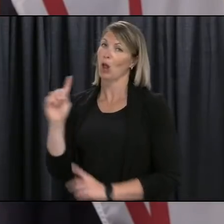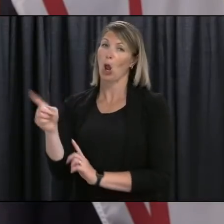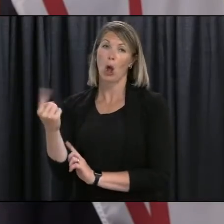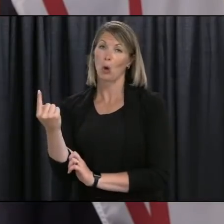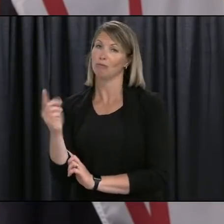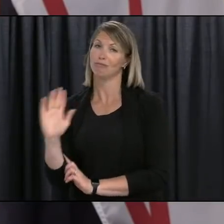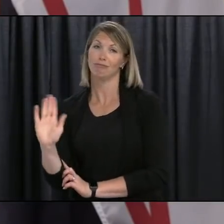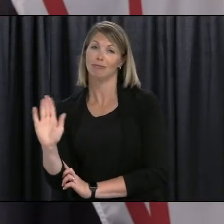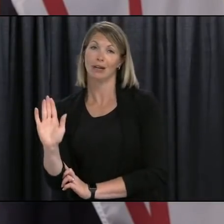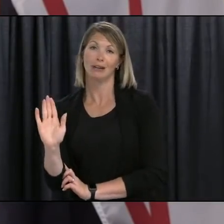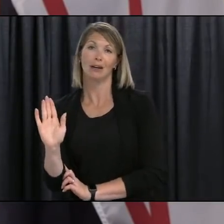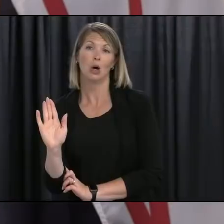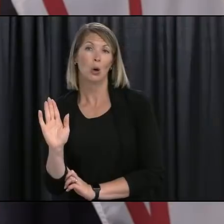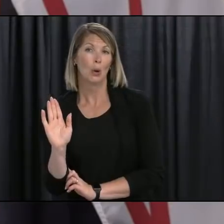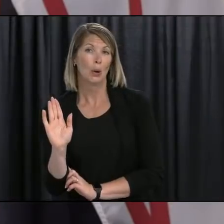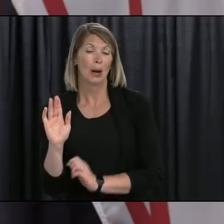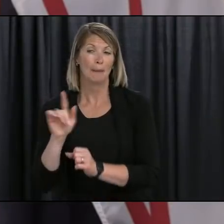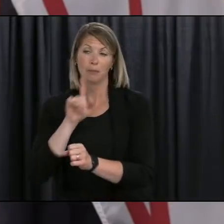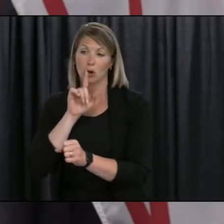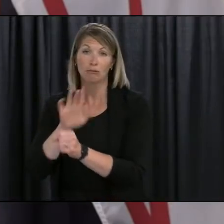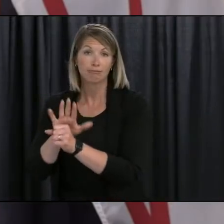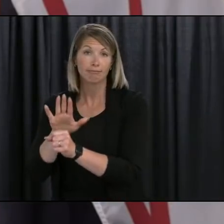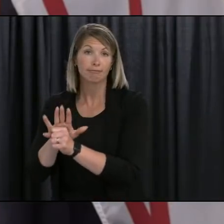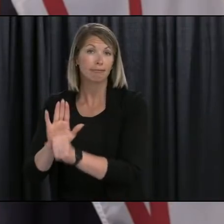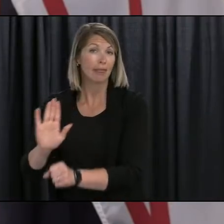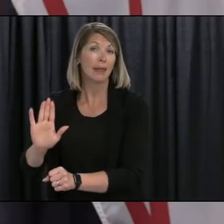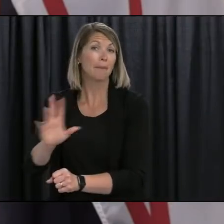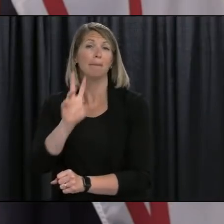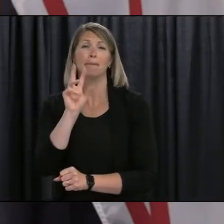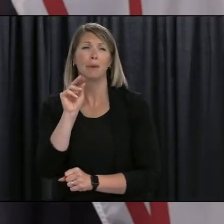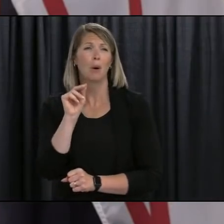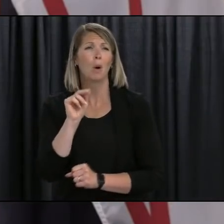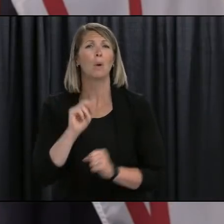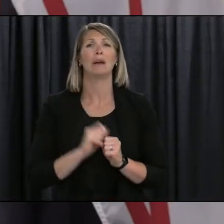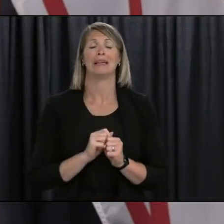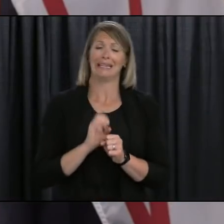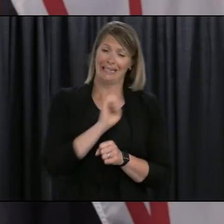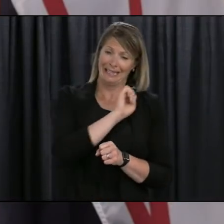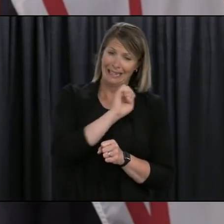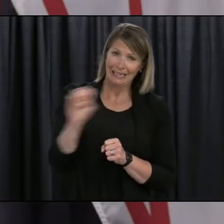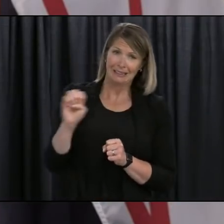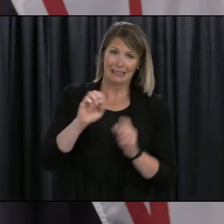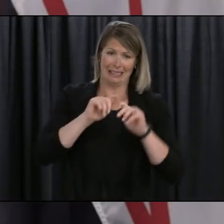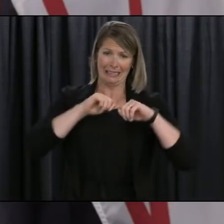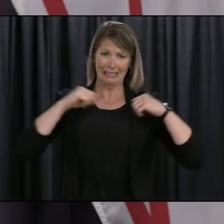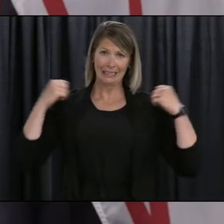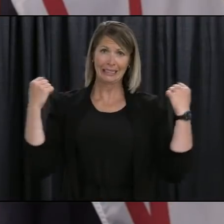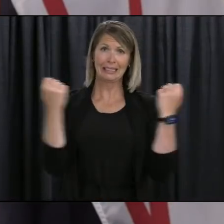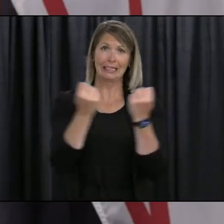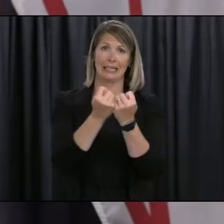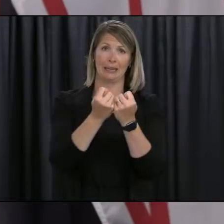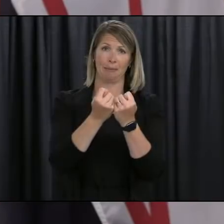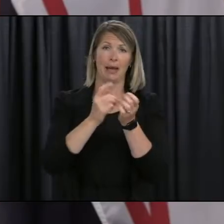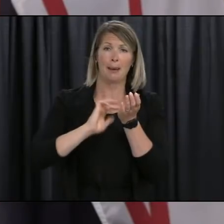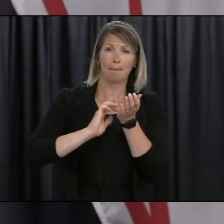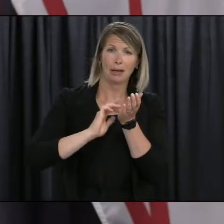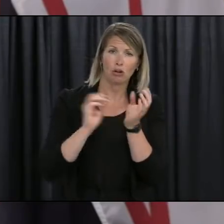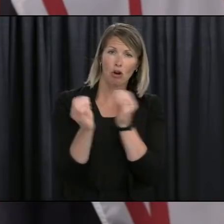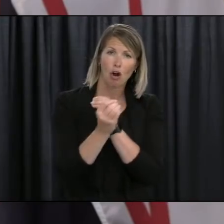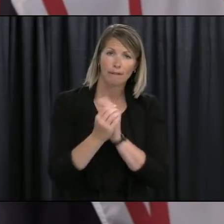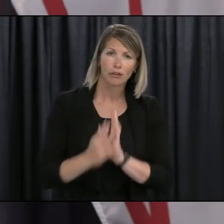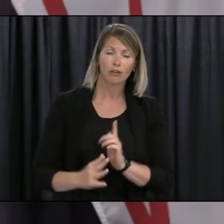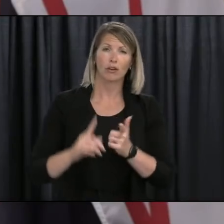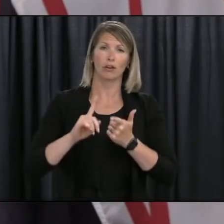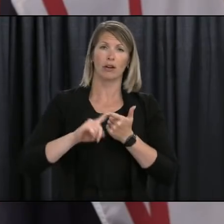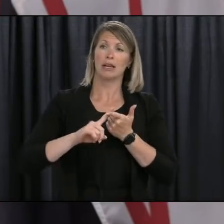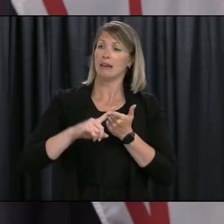taken the advice of the great work that public health officials, led by Dr. Fitzgerald, has done. That is what made this province